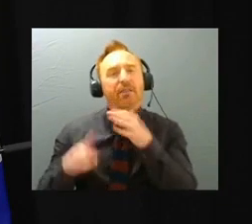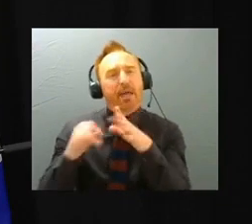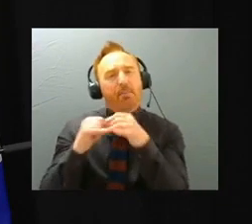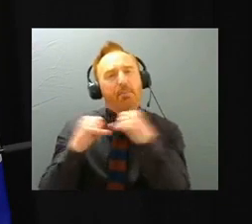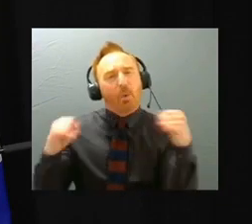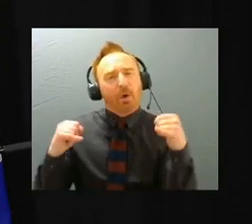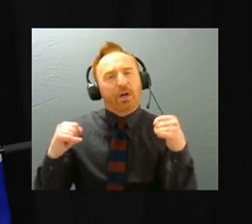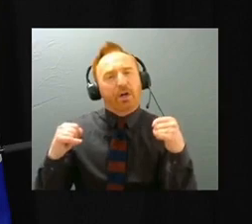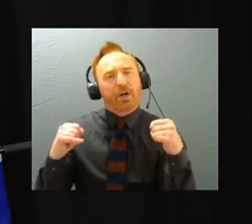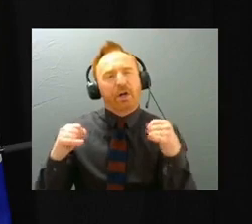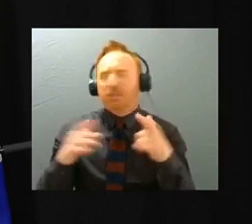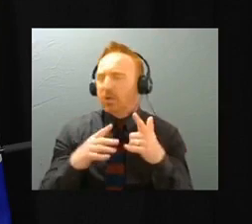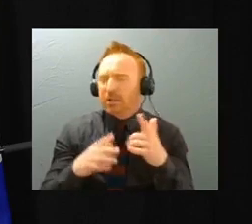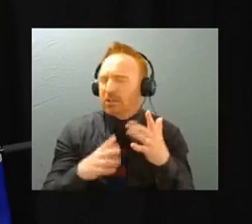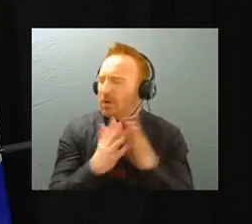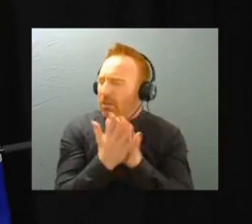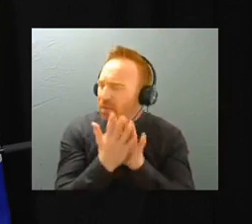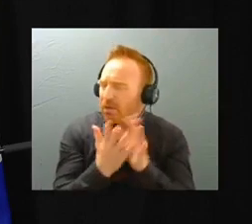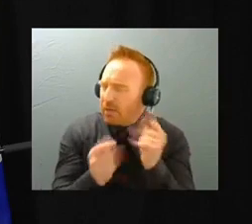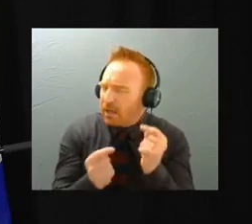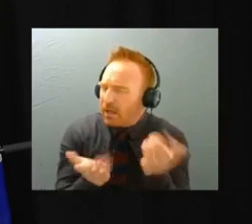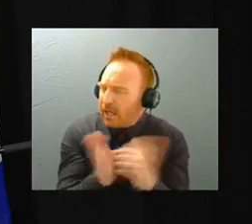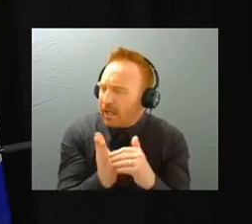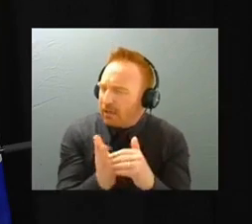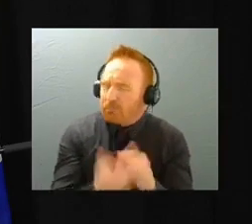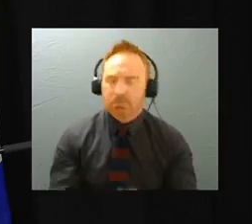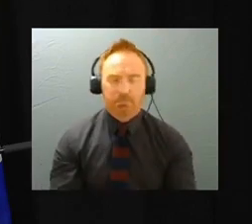Sorry, you kind of broke up there. Can you repeat that question again? Sorry.